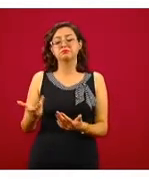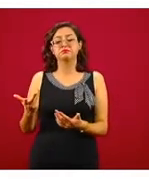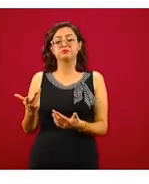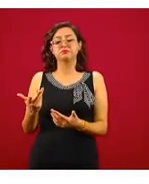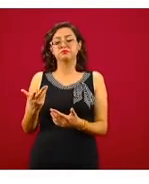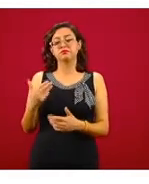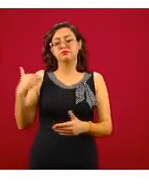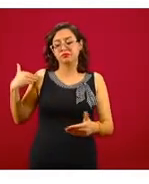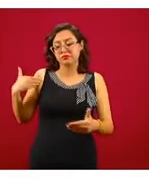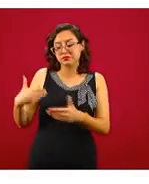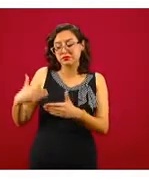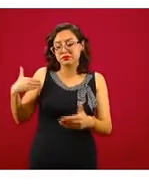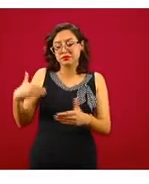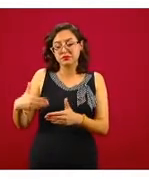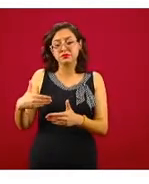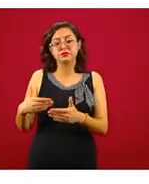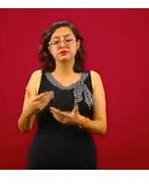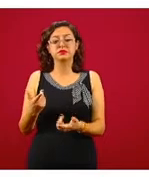Mexico City has a